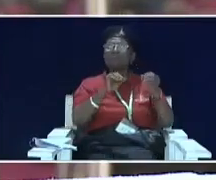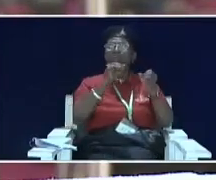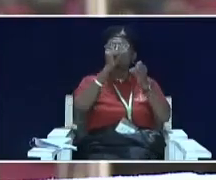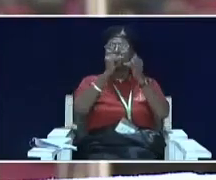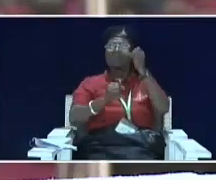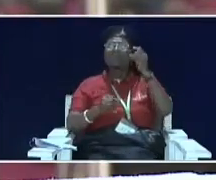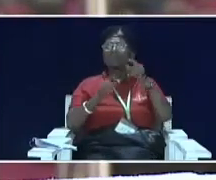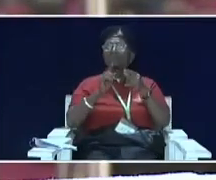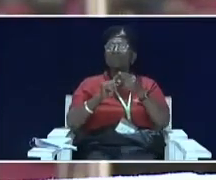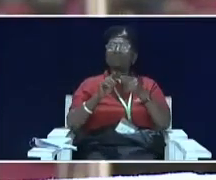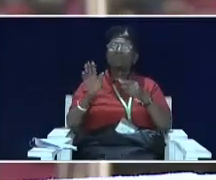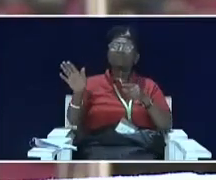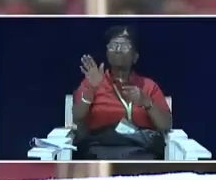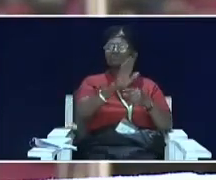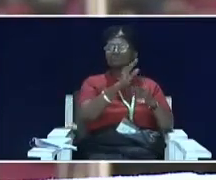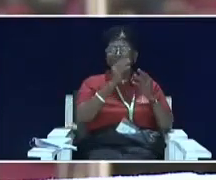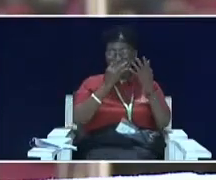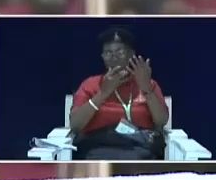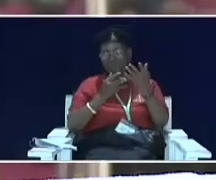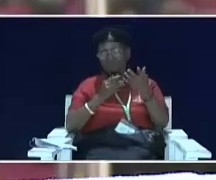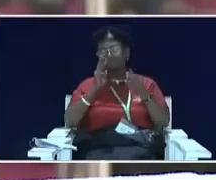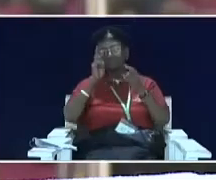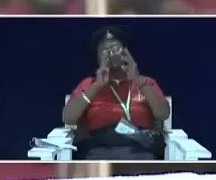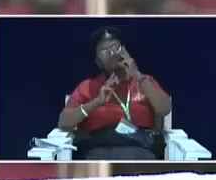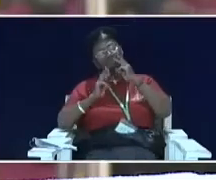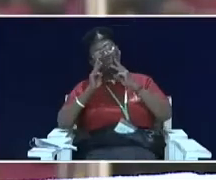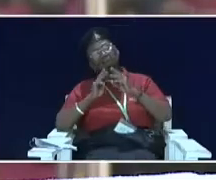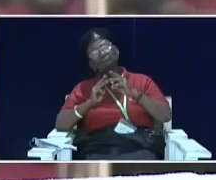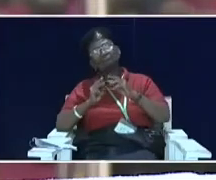He can even turn your sorrow to joy.